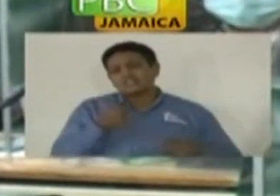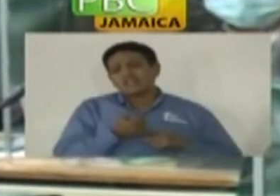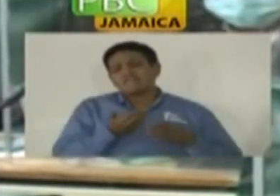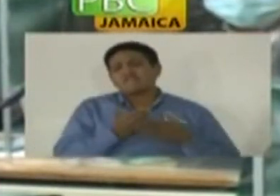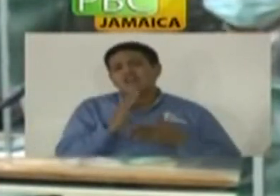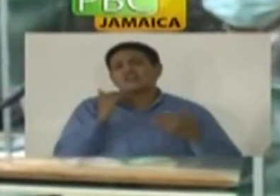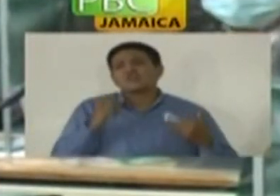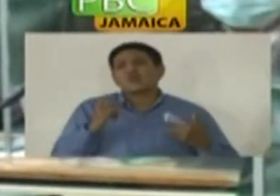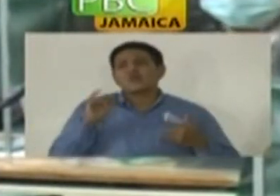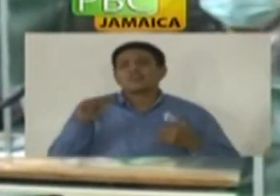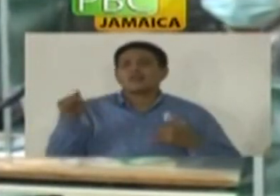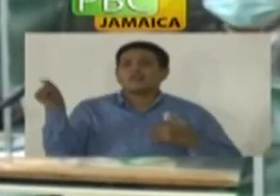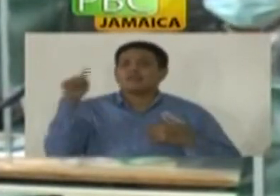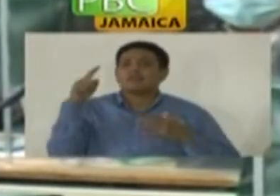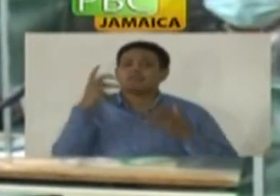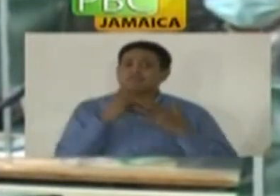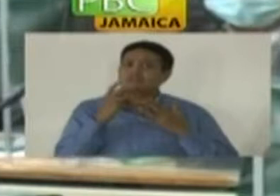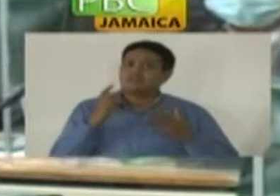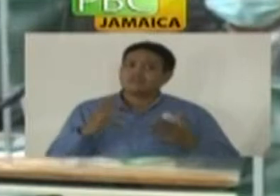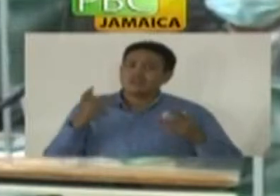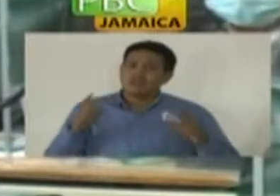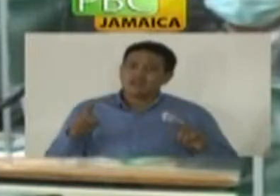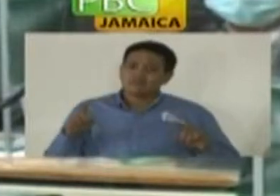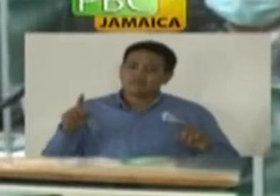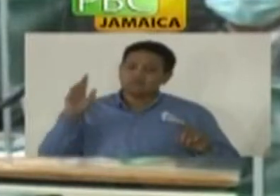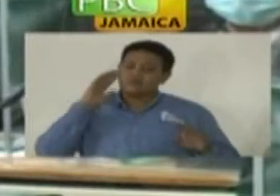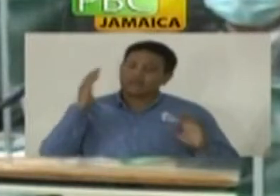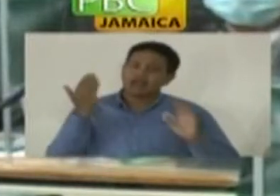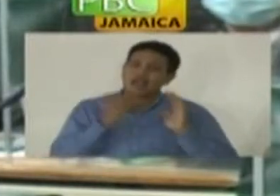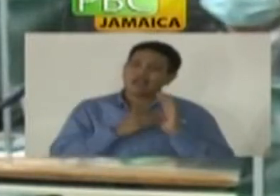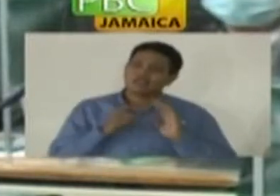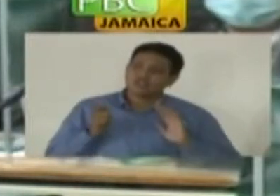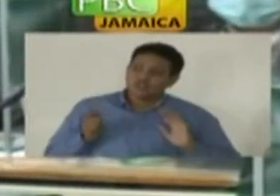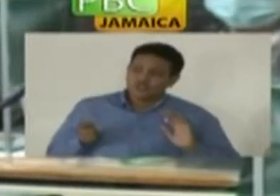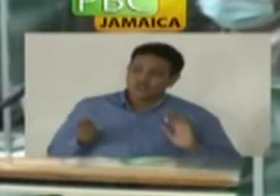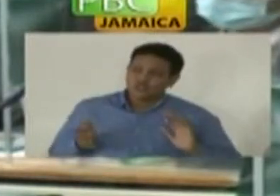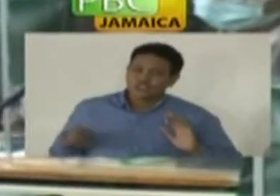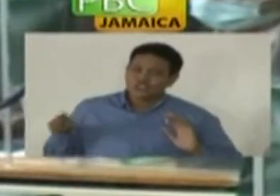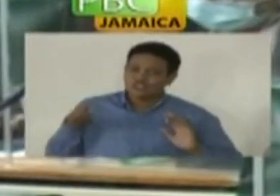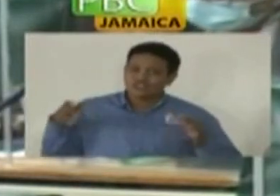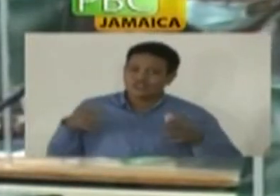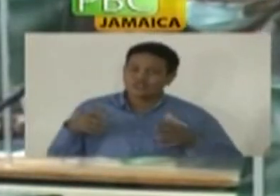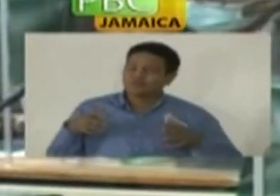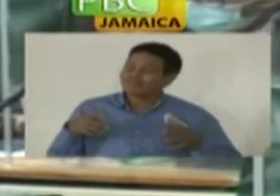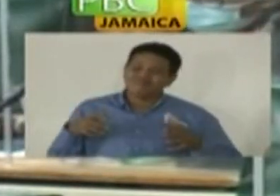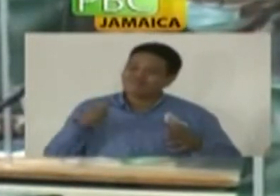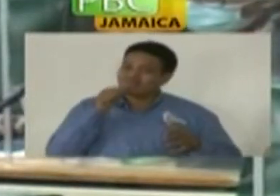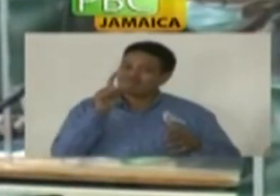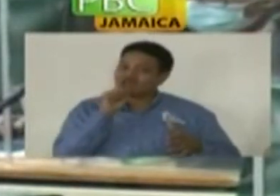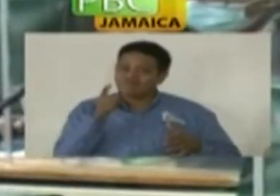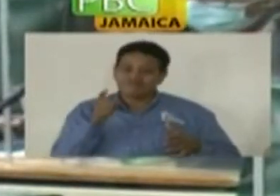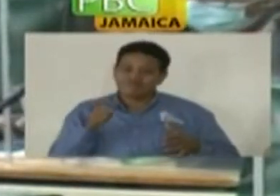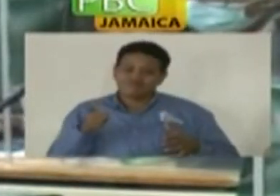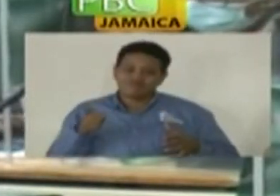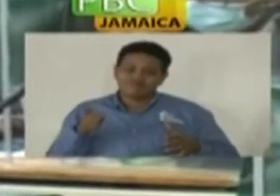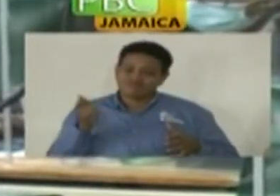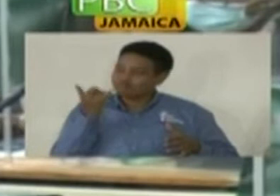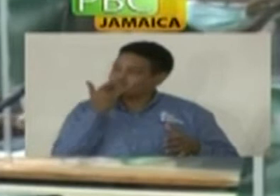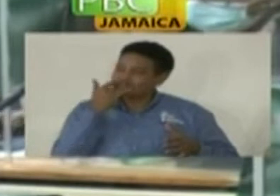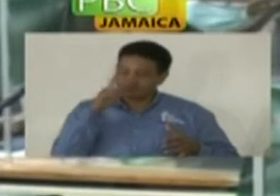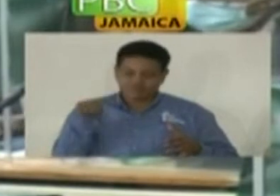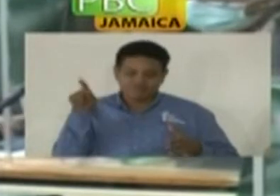is now that of the prosecution, it is going against the judiciary is way off the mark, way off the